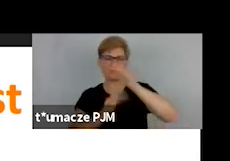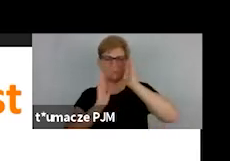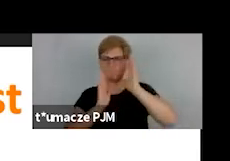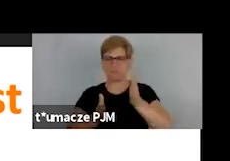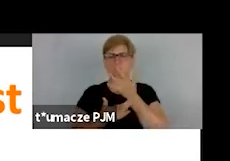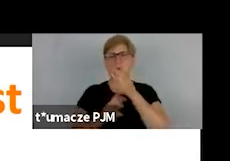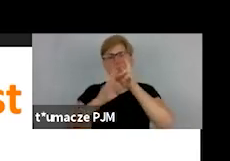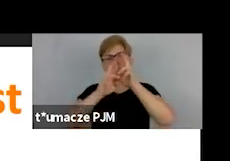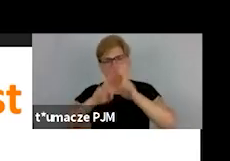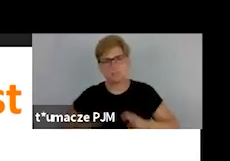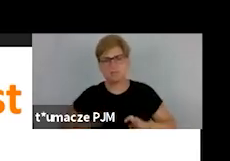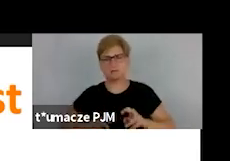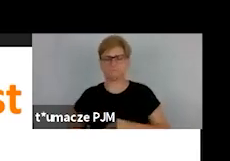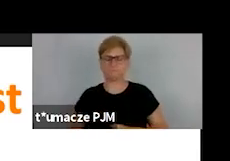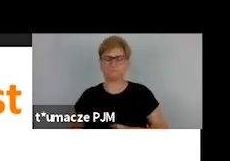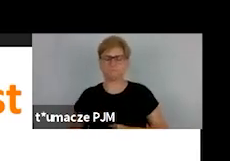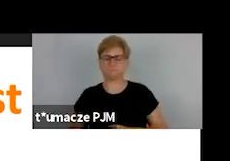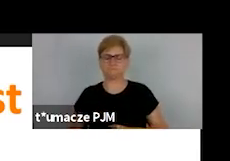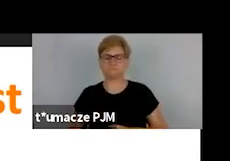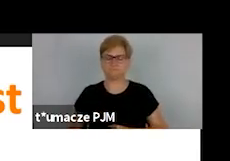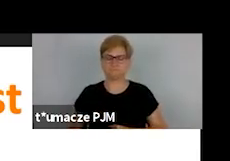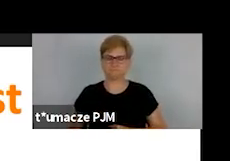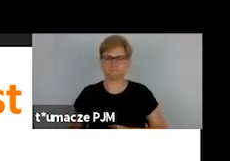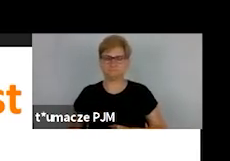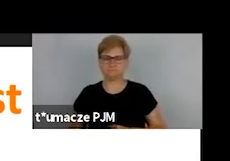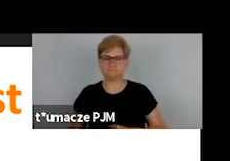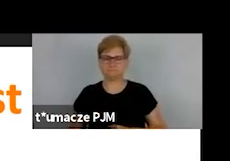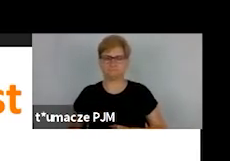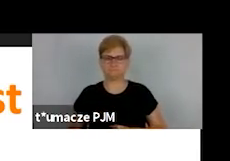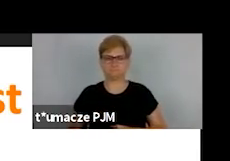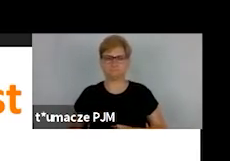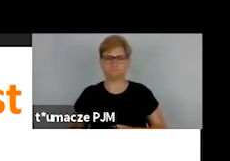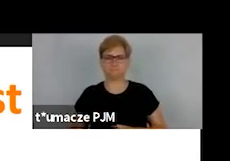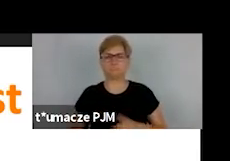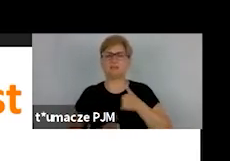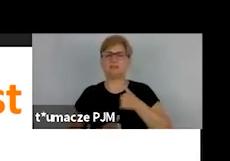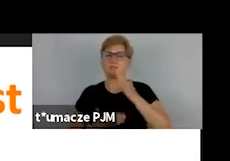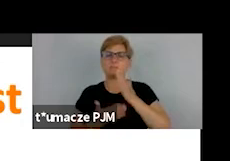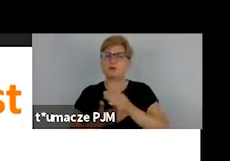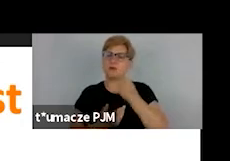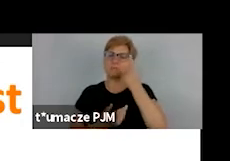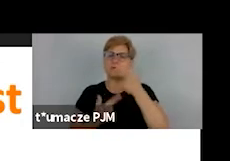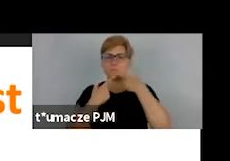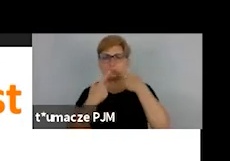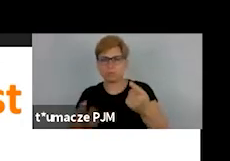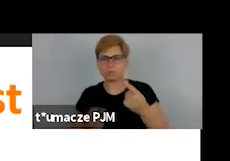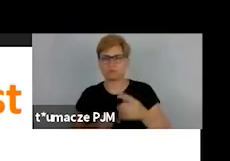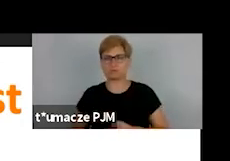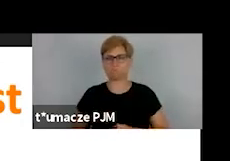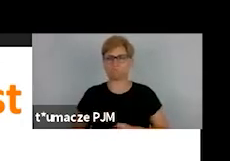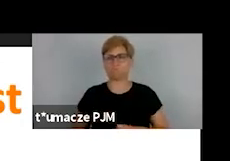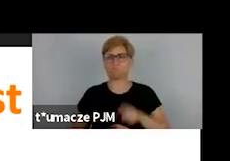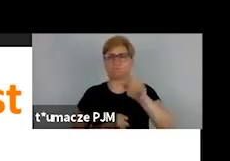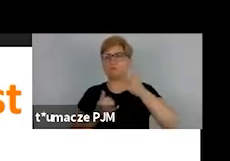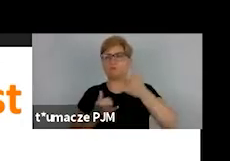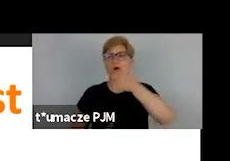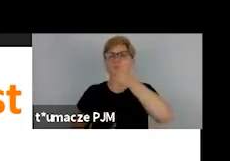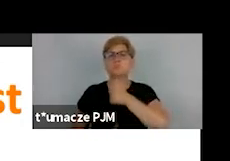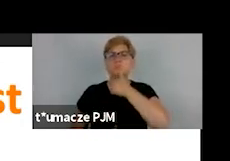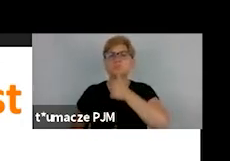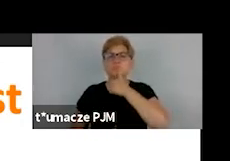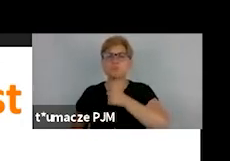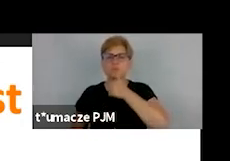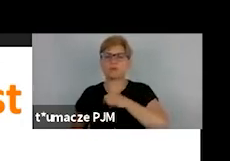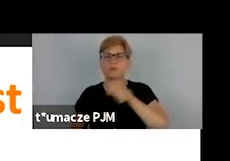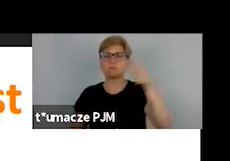sample was similarly frightening in its implications. It wasn't as